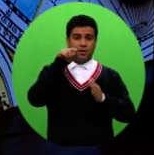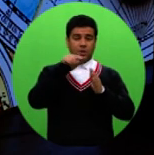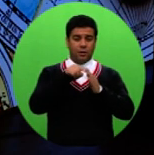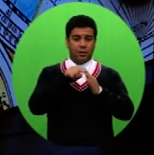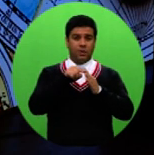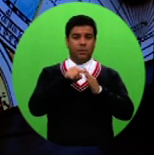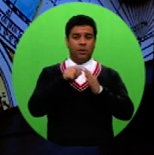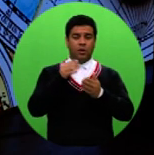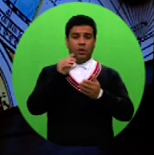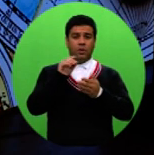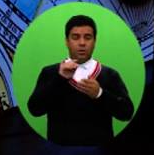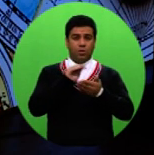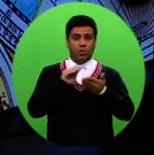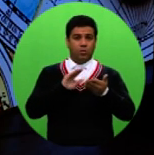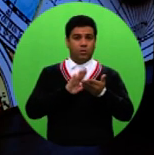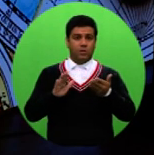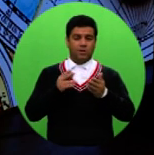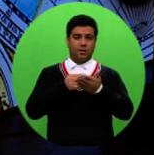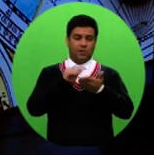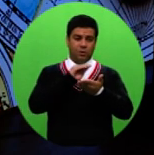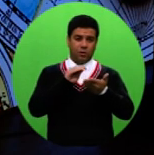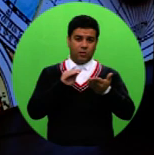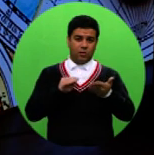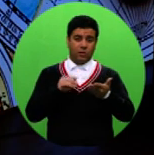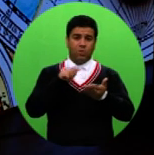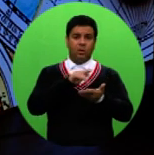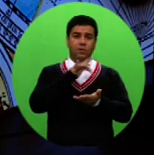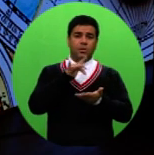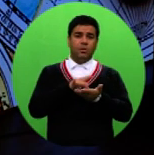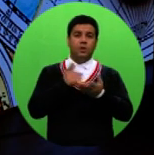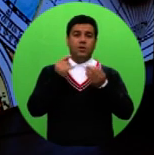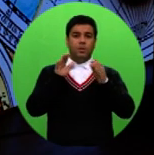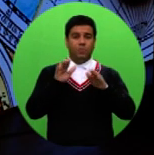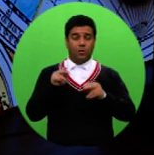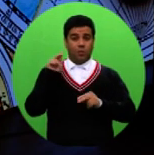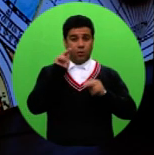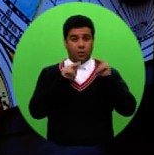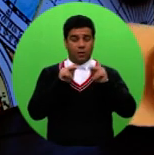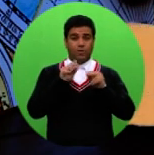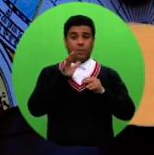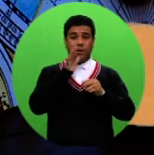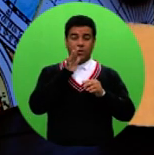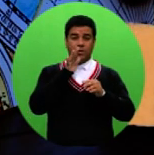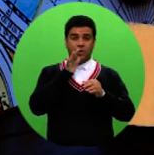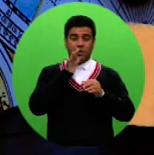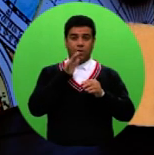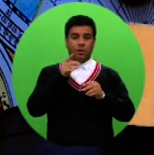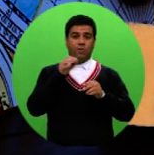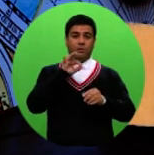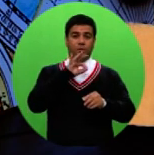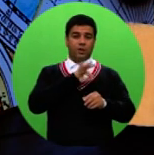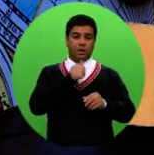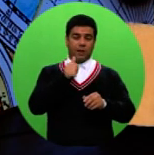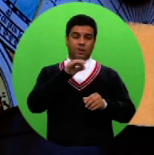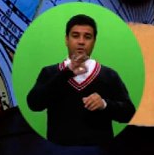xaritasiga, yozuvsiz xaritaga davlatlarni tushirib, ularning poytaxtlarini o'rganib, vaqtingizni unumli